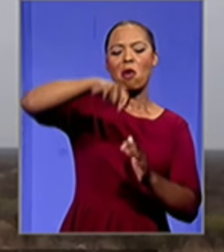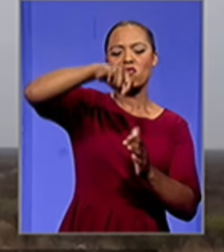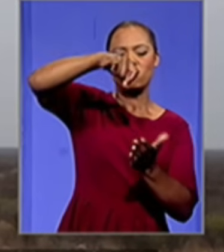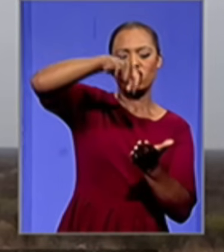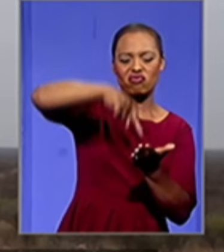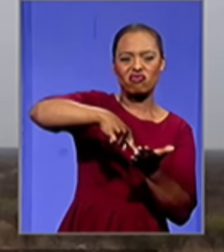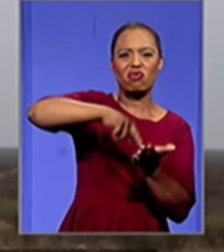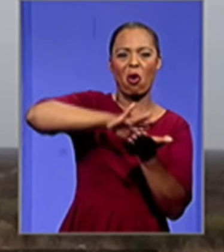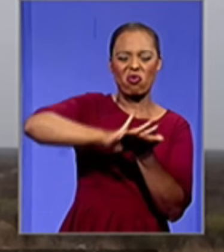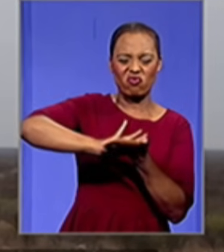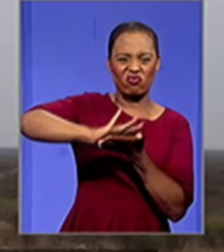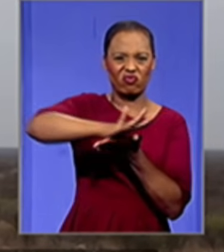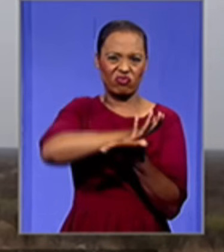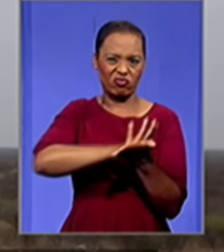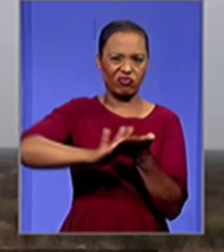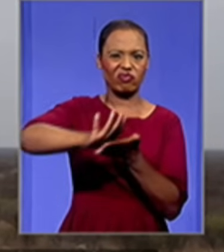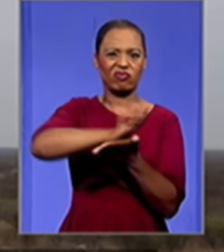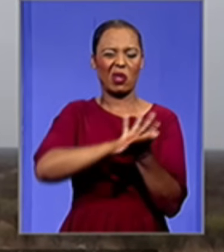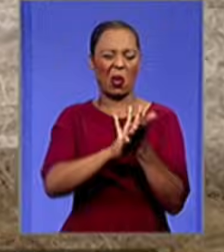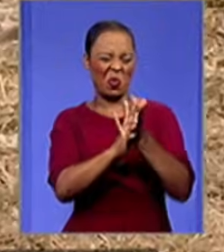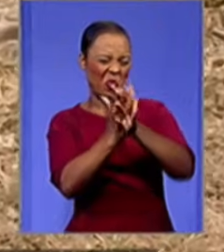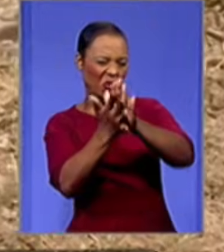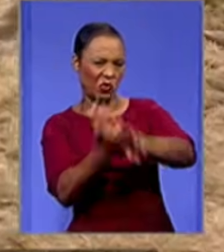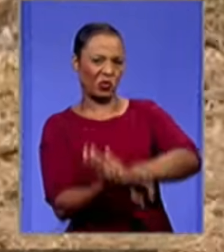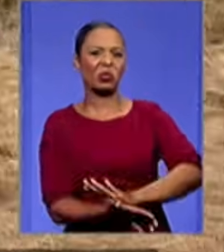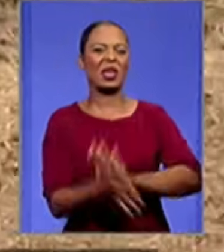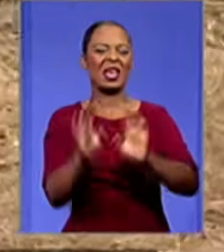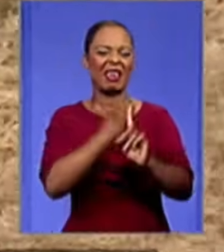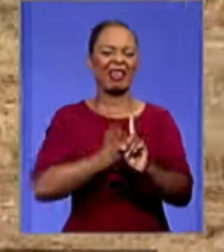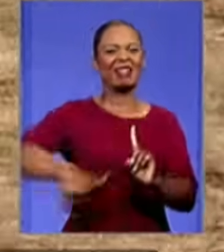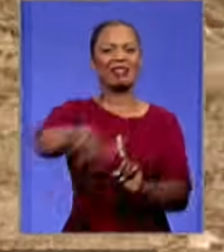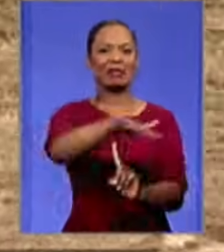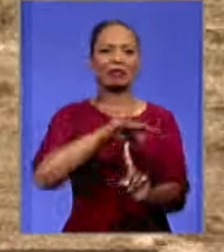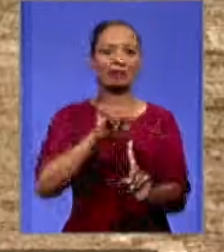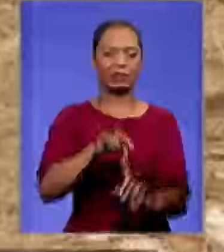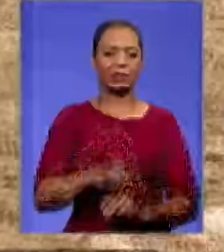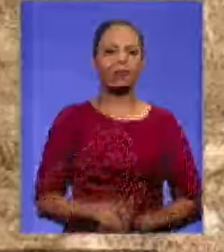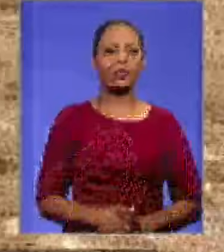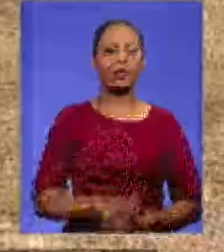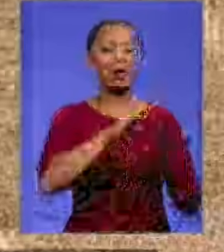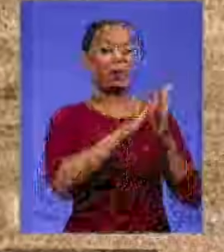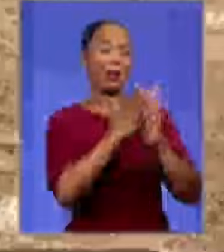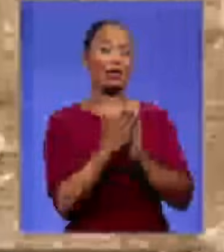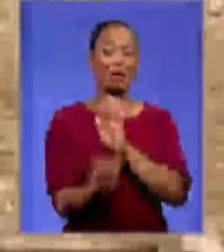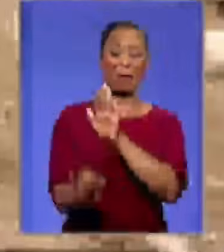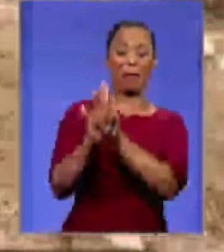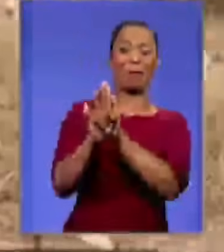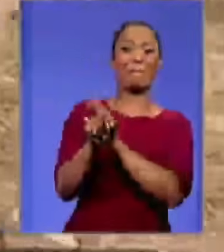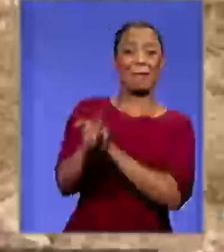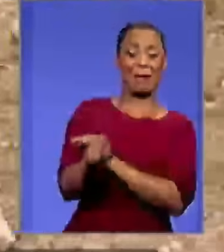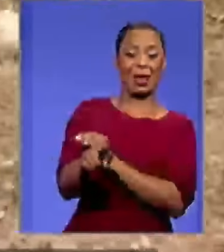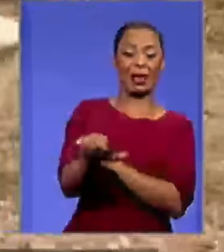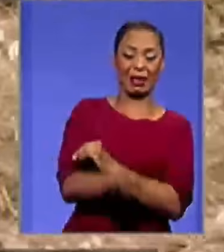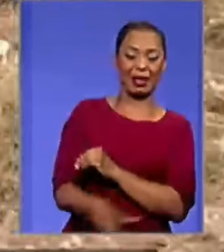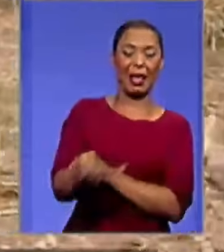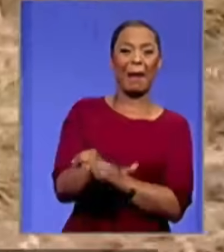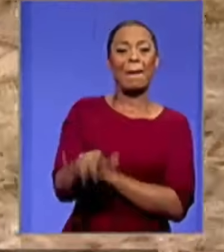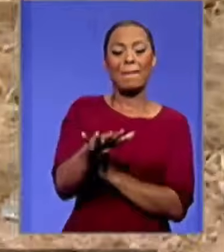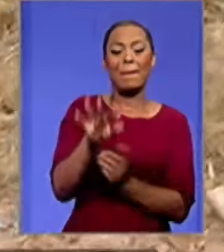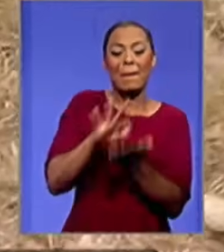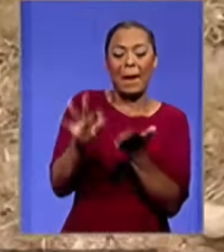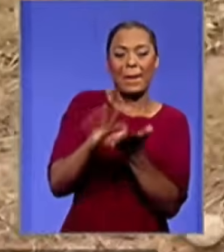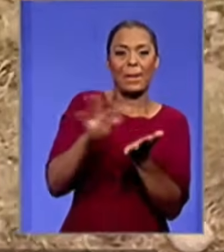e bolaya le environment e leng gore di le mo go yona. Baagi ba re seno se bontsha fa lefelo la go phepafatsa metsi a